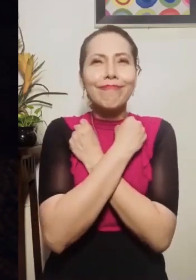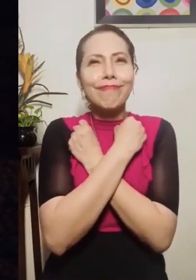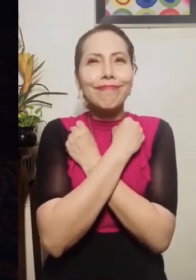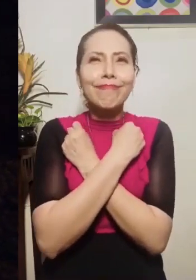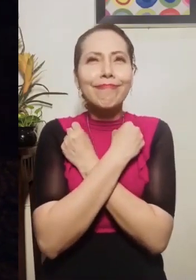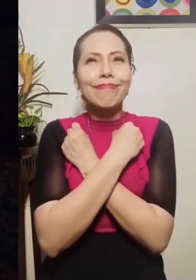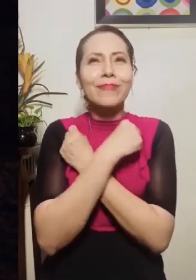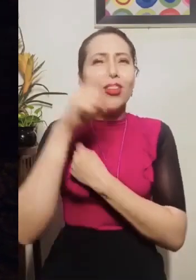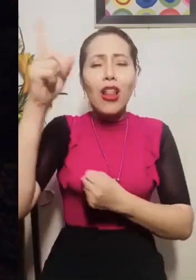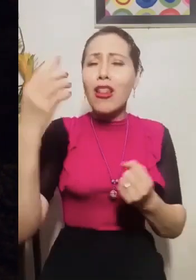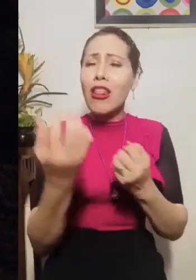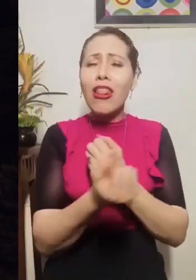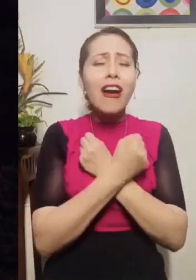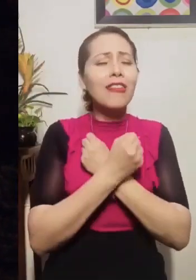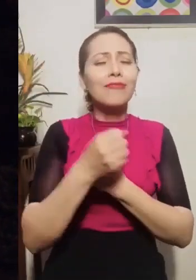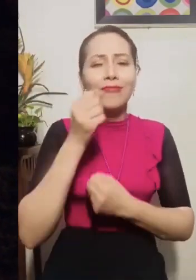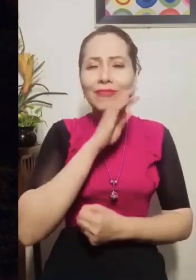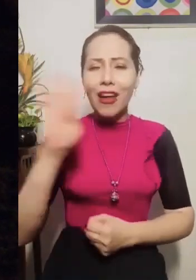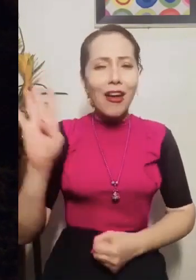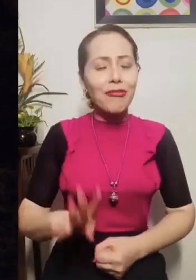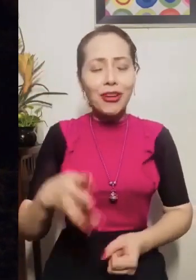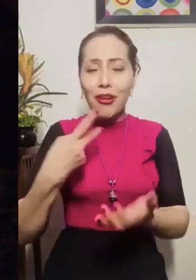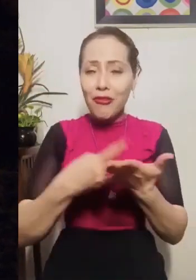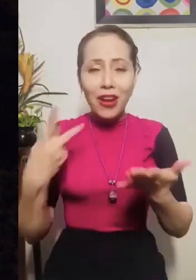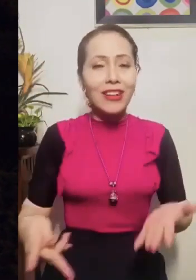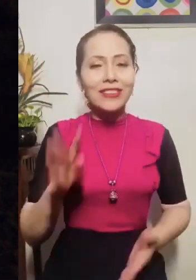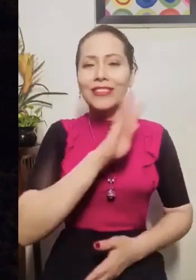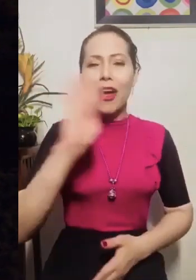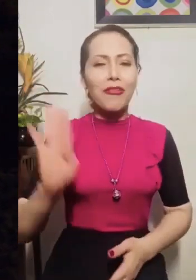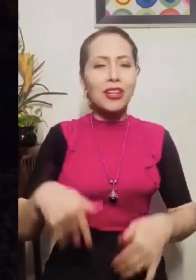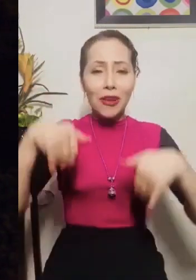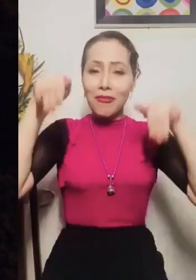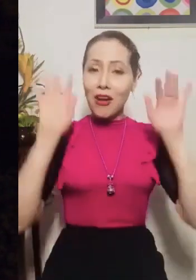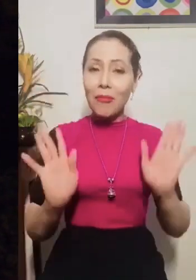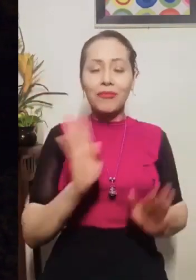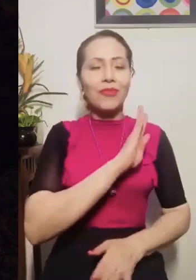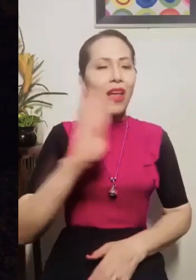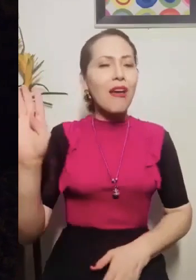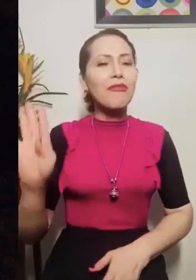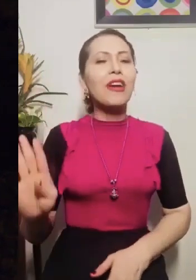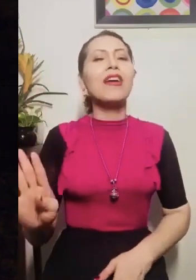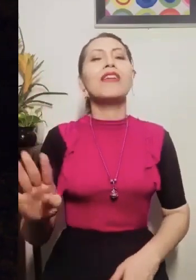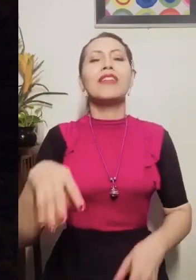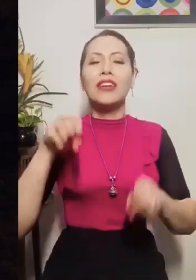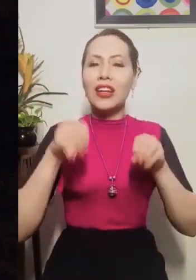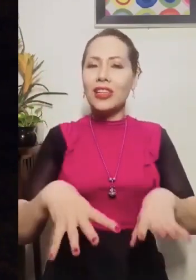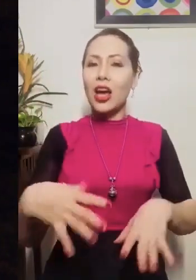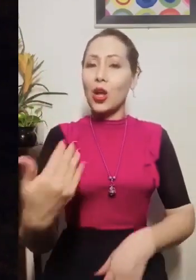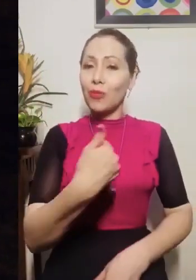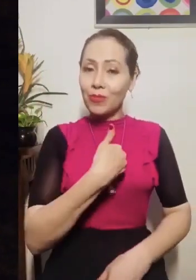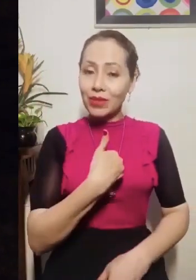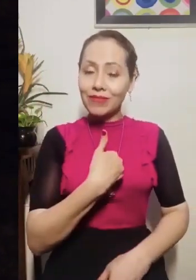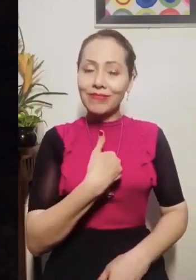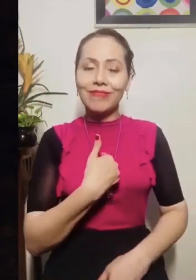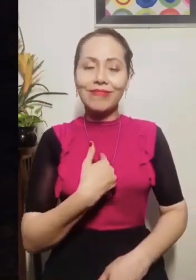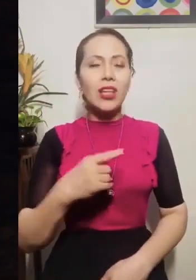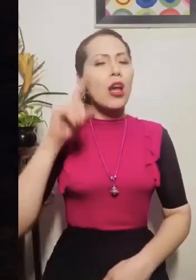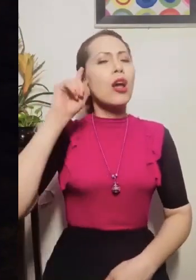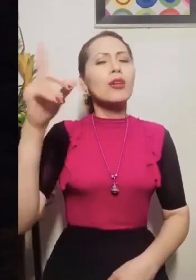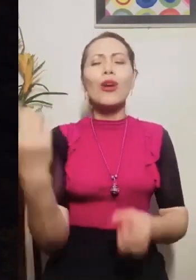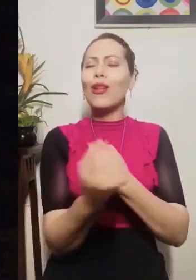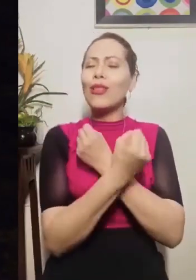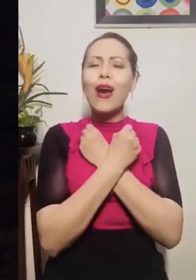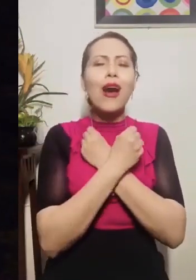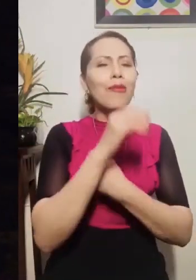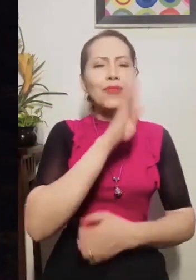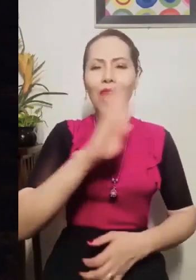love. Your love can fail, it never gives up, it never runs out of me. Your